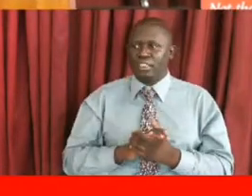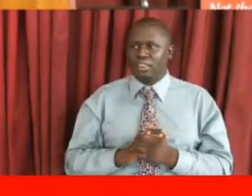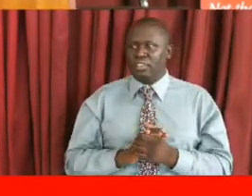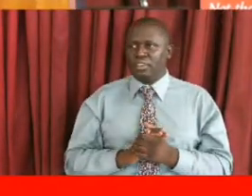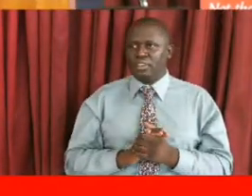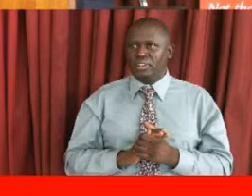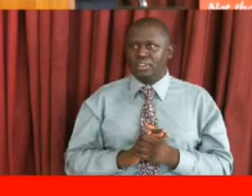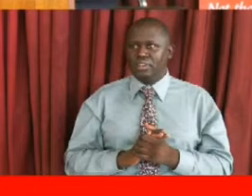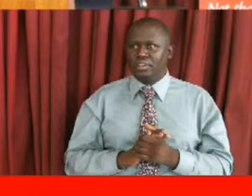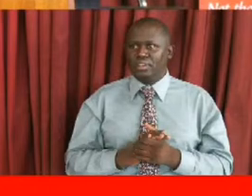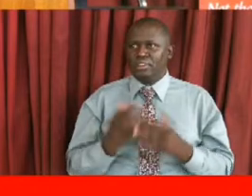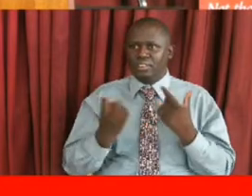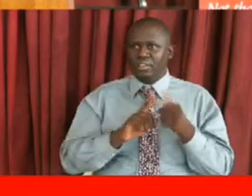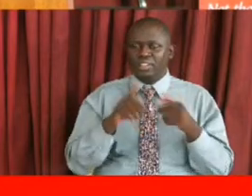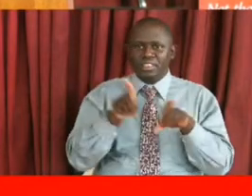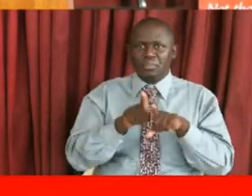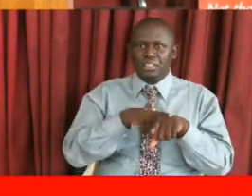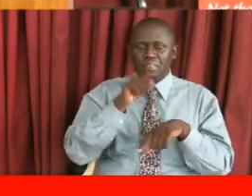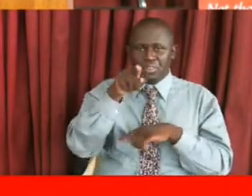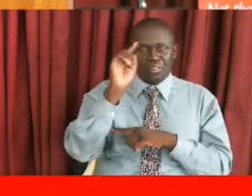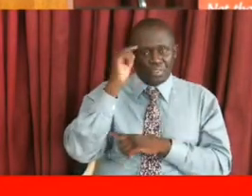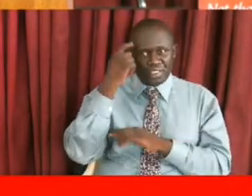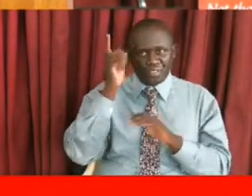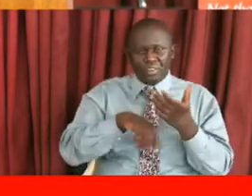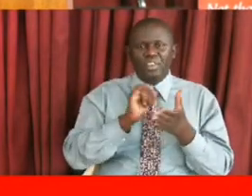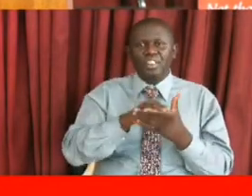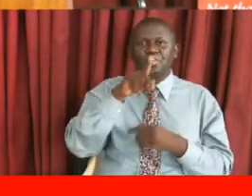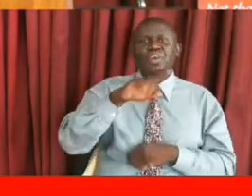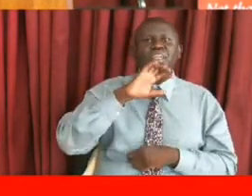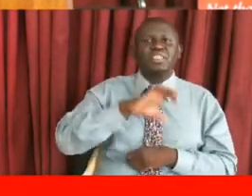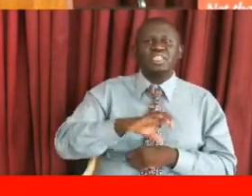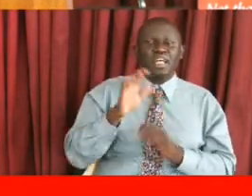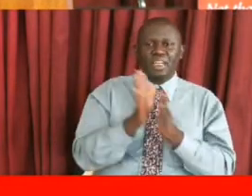auk and you still think you are the son or daughter